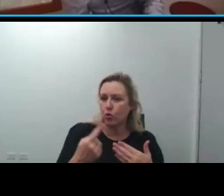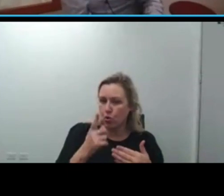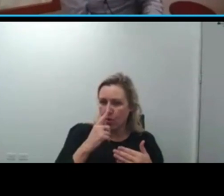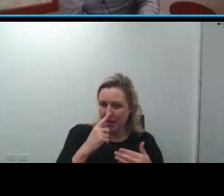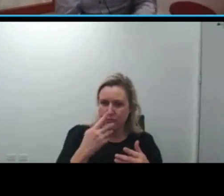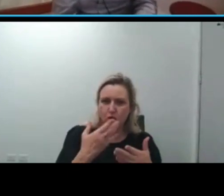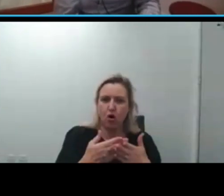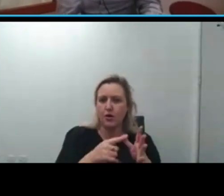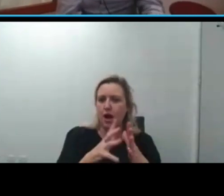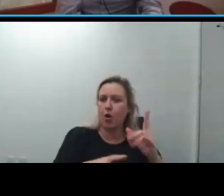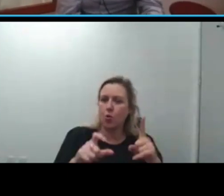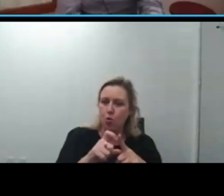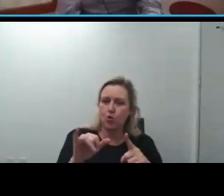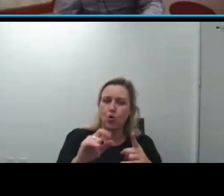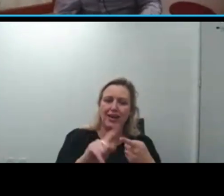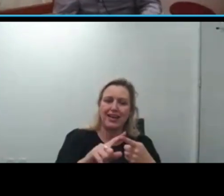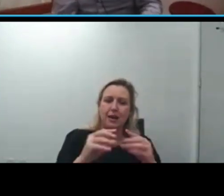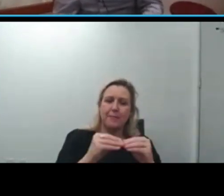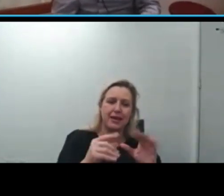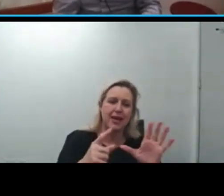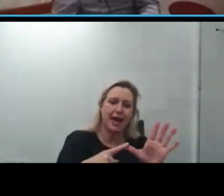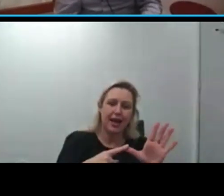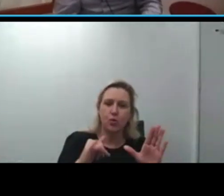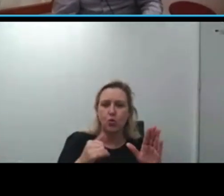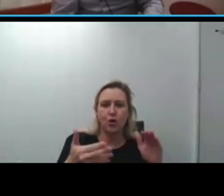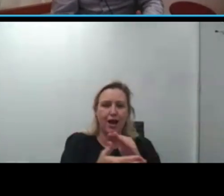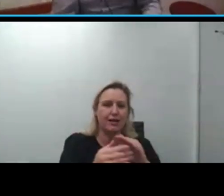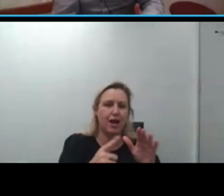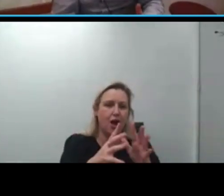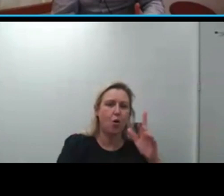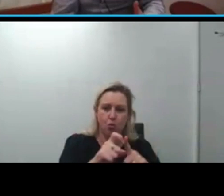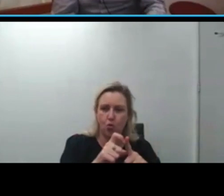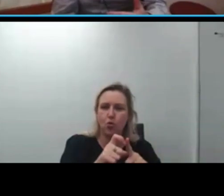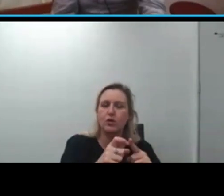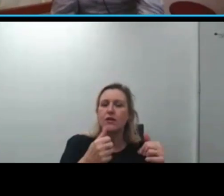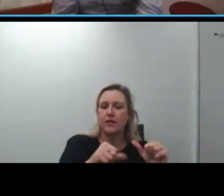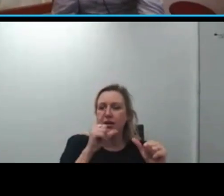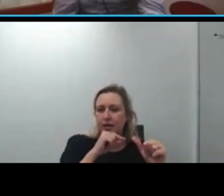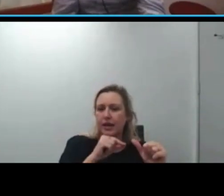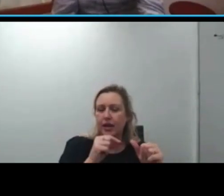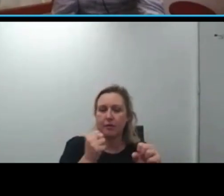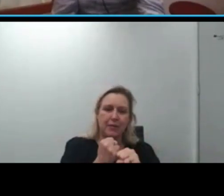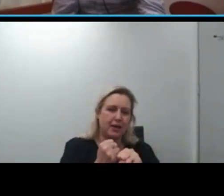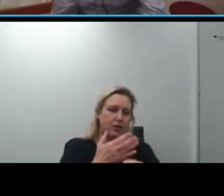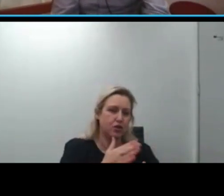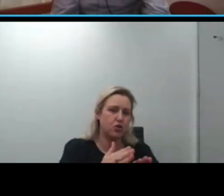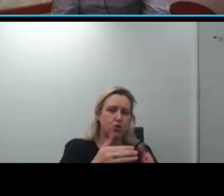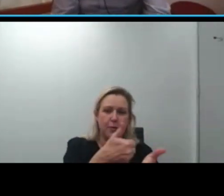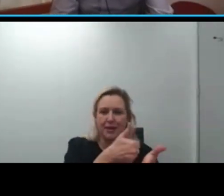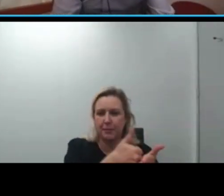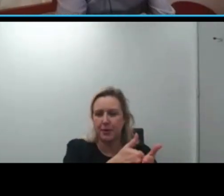those awards or on EBAs that are underpinned by those awards in order to get them to the new